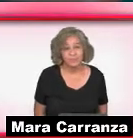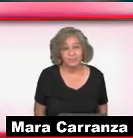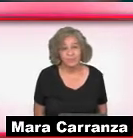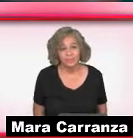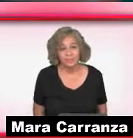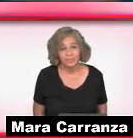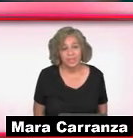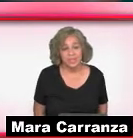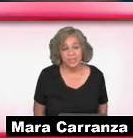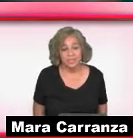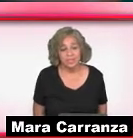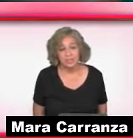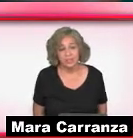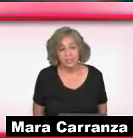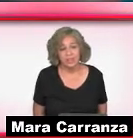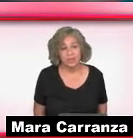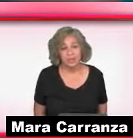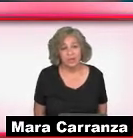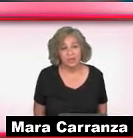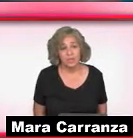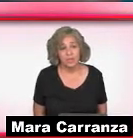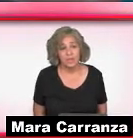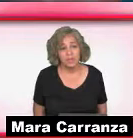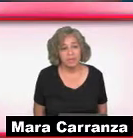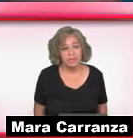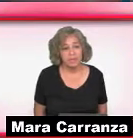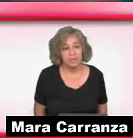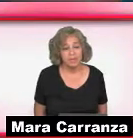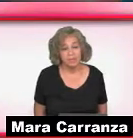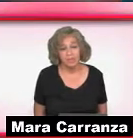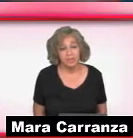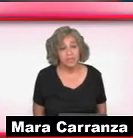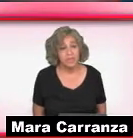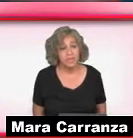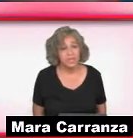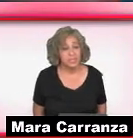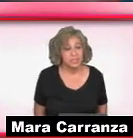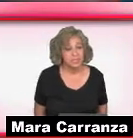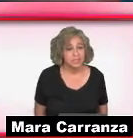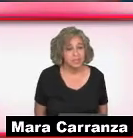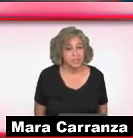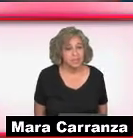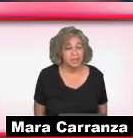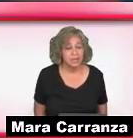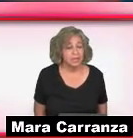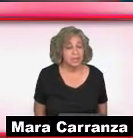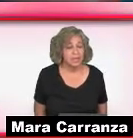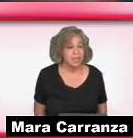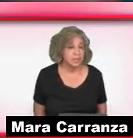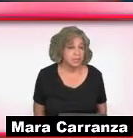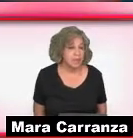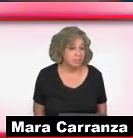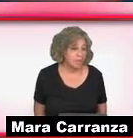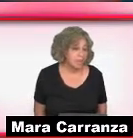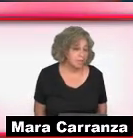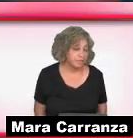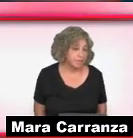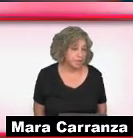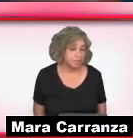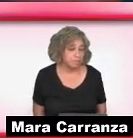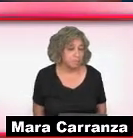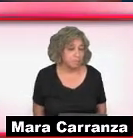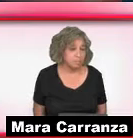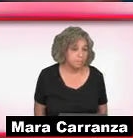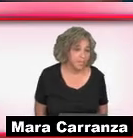sí quieren ser policías federales, so dentro de la Guardia Nacional, pero tienen un pasado difícil. No podemos tener